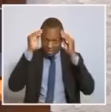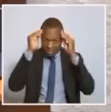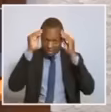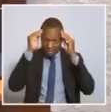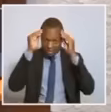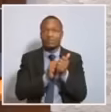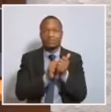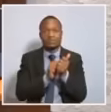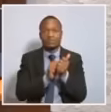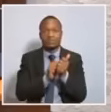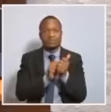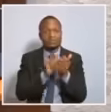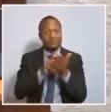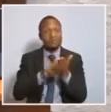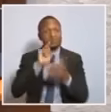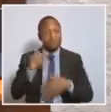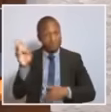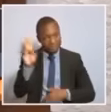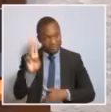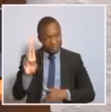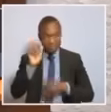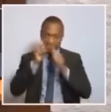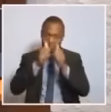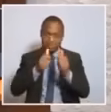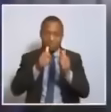please apply them and comply with them.